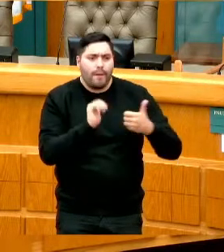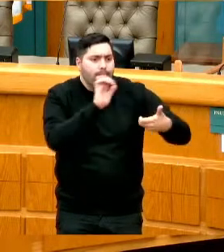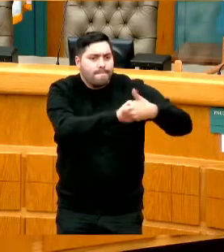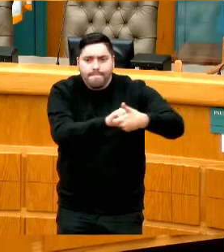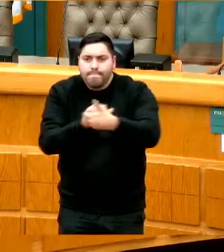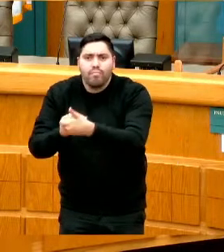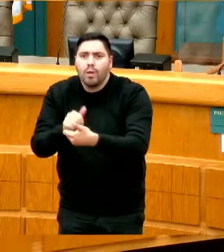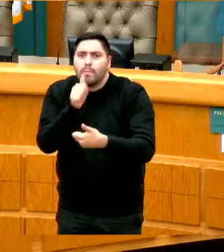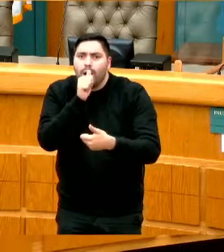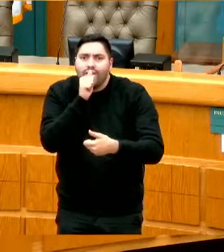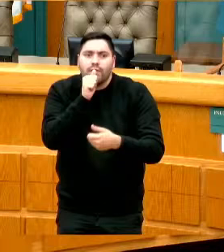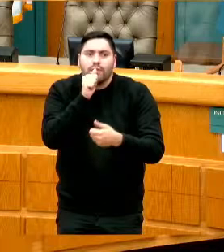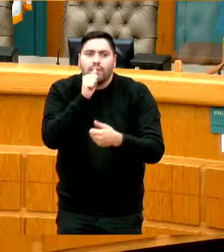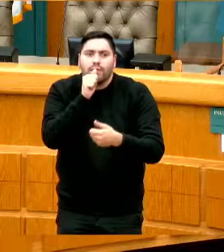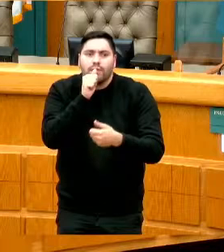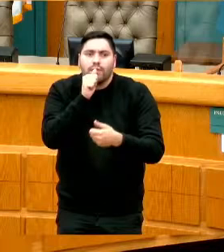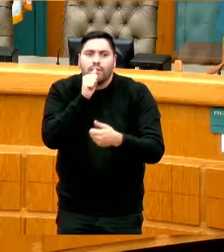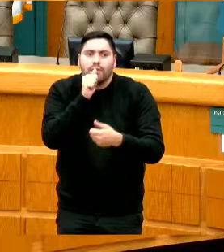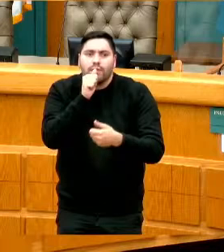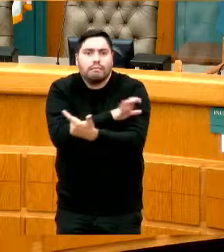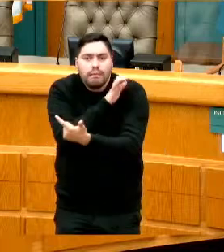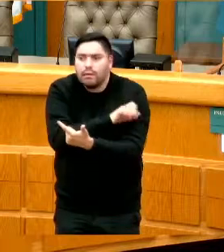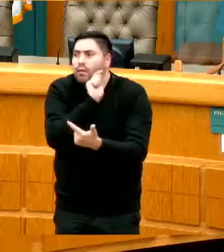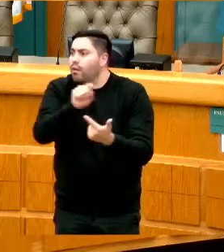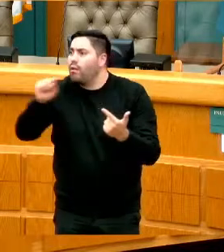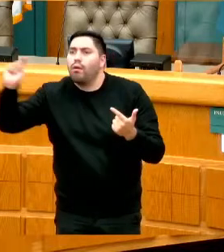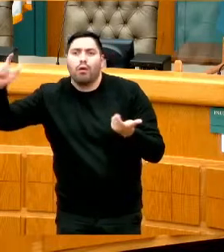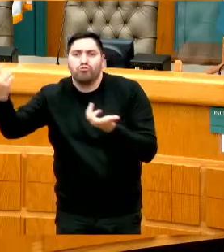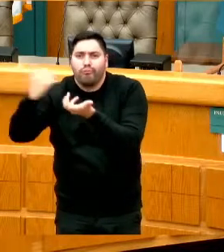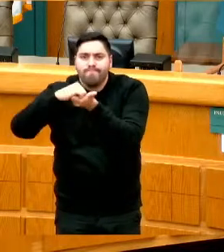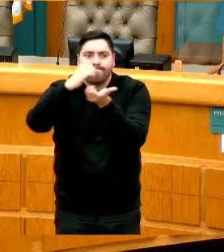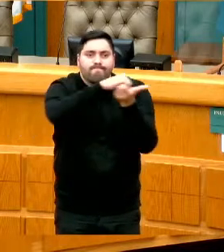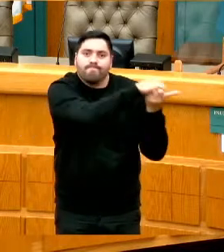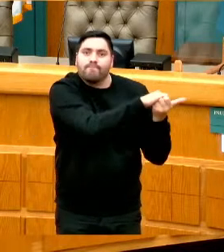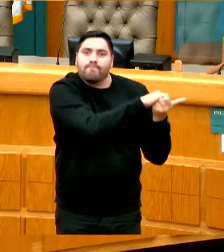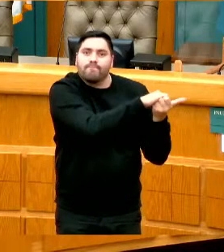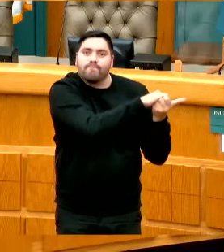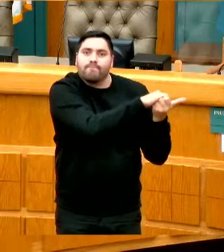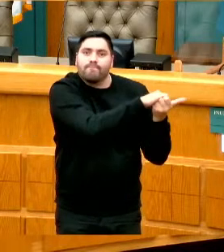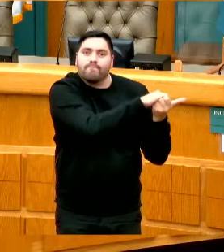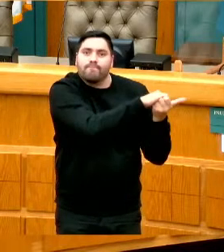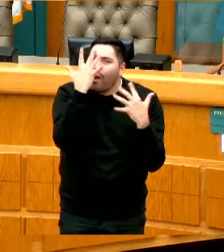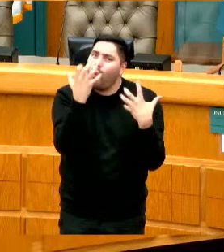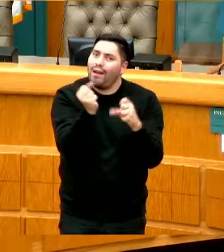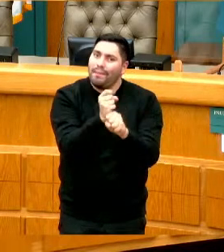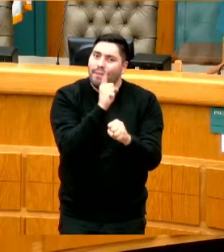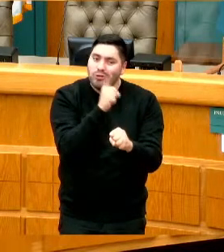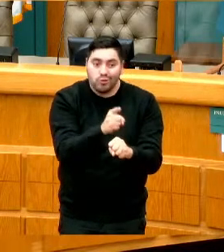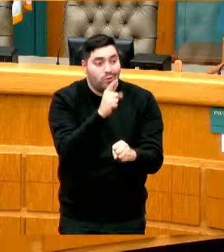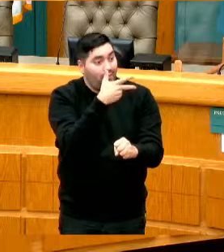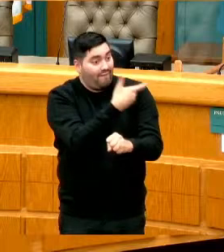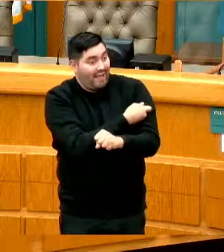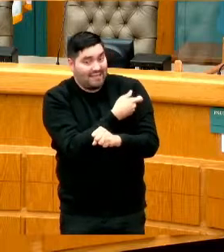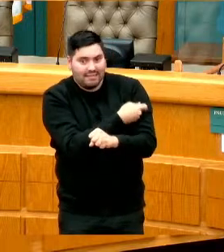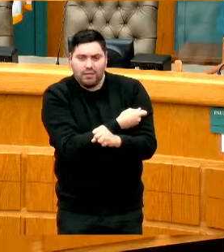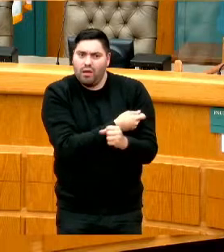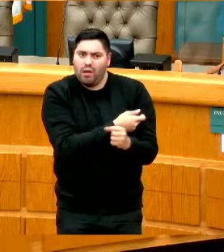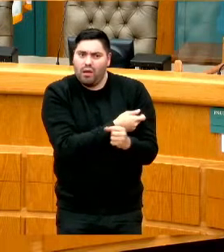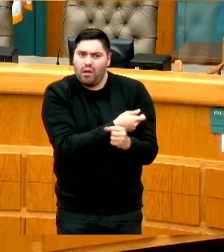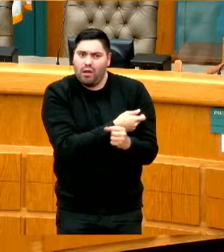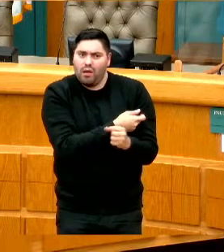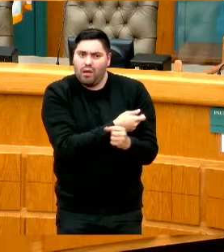providers and clinics all over this community to make certain that allocations are given to those who can get